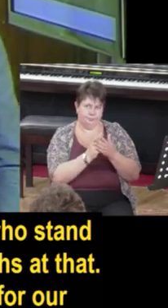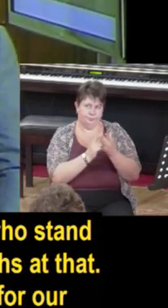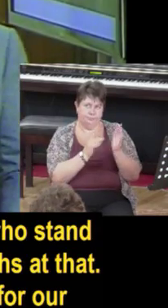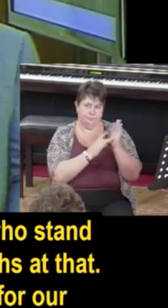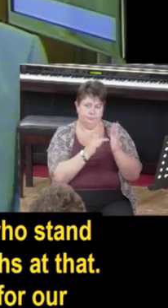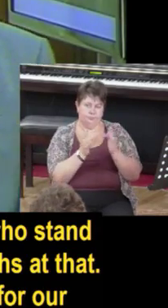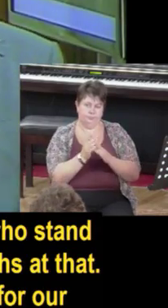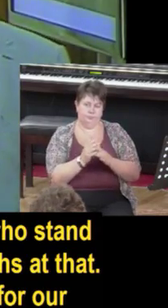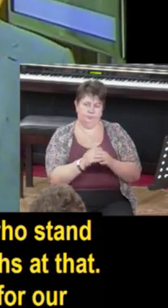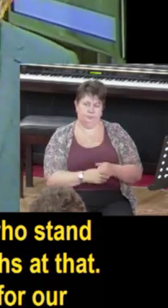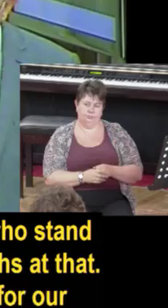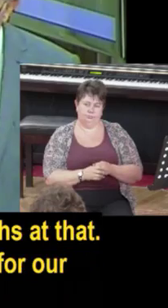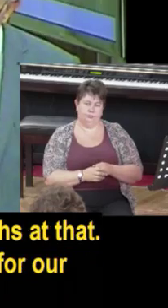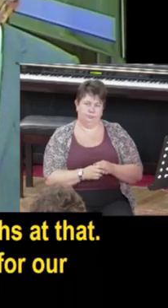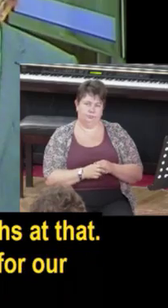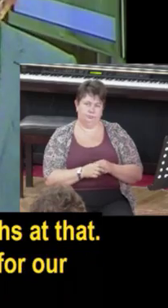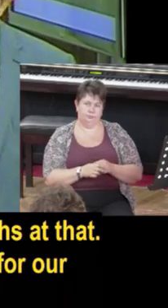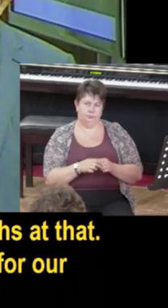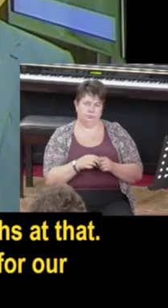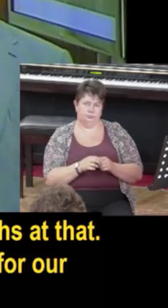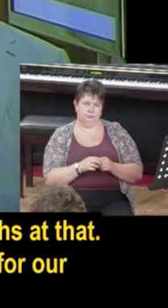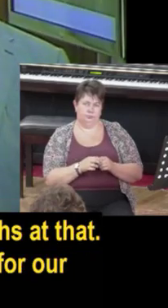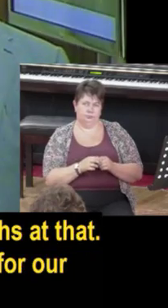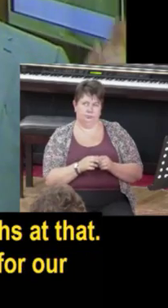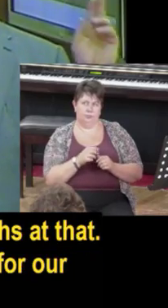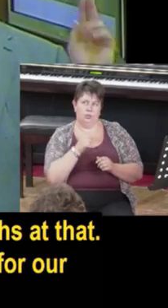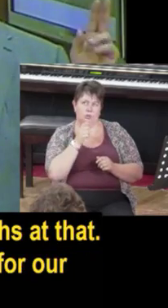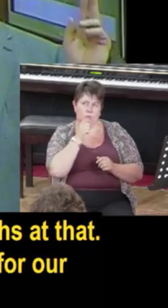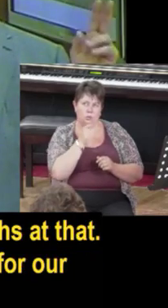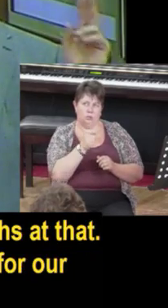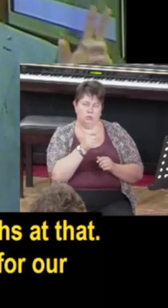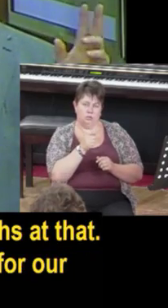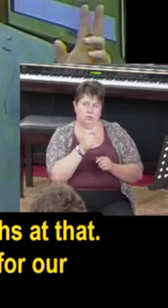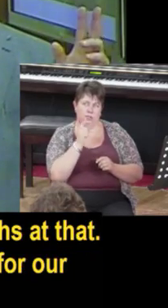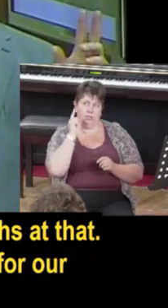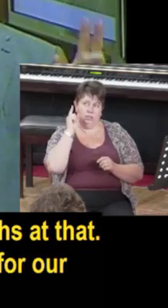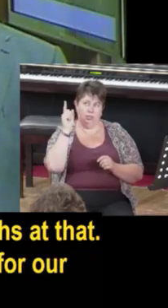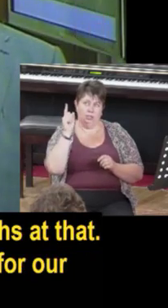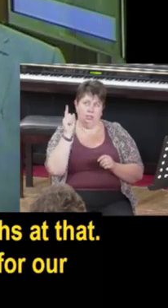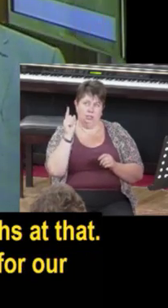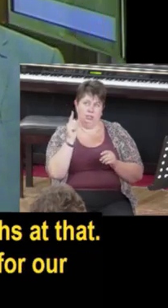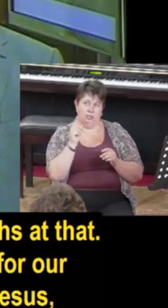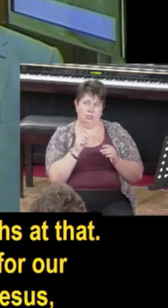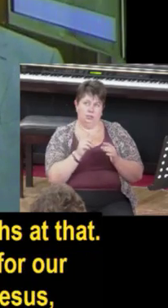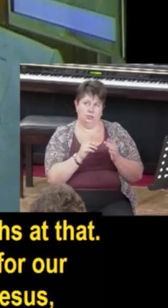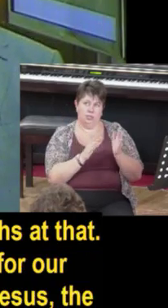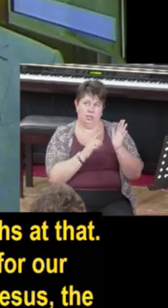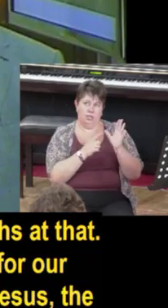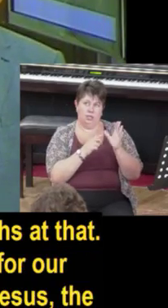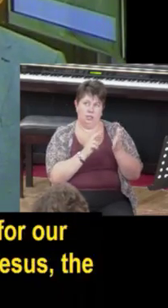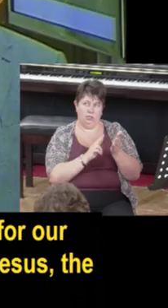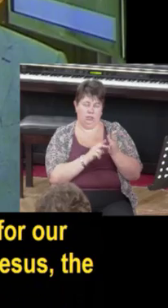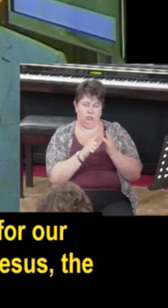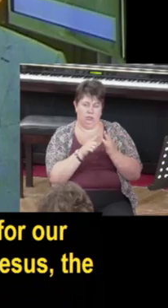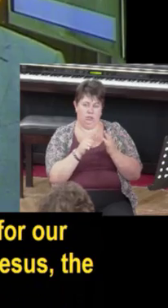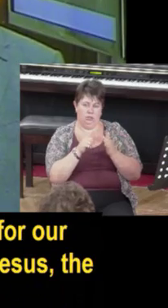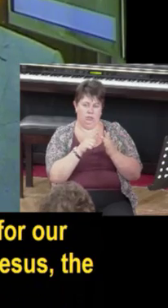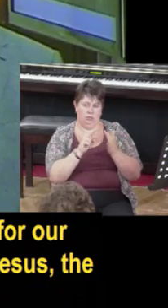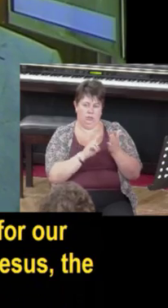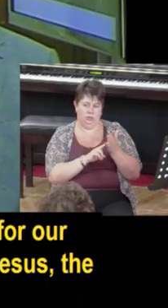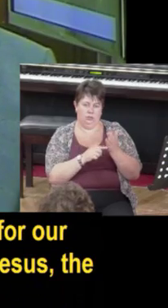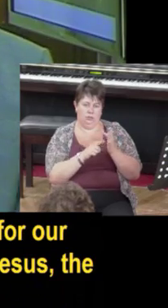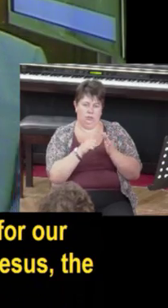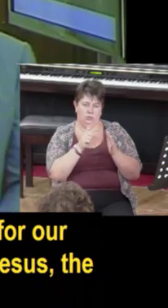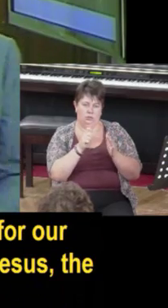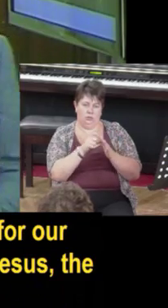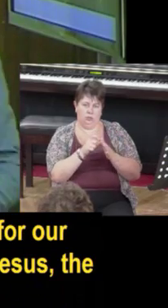Jesus. The words, his anointed one, are mentioned there in the text.